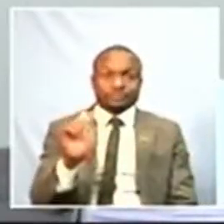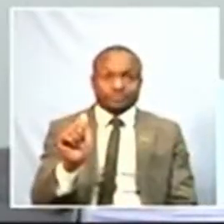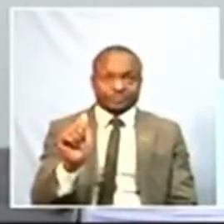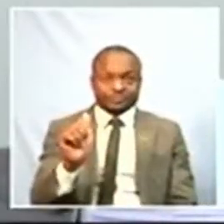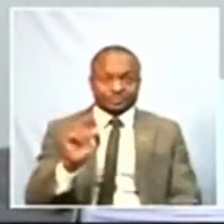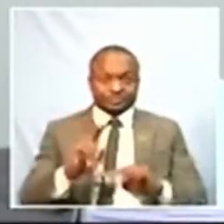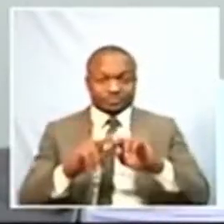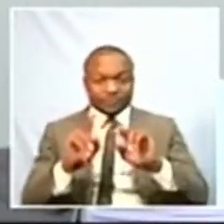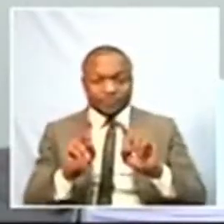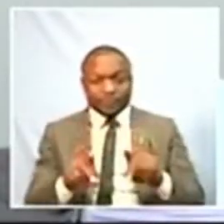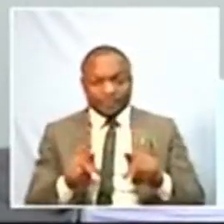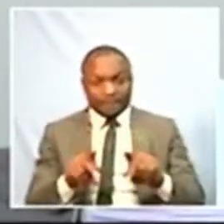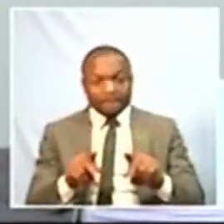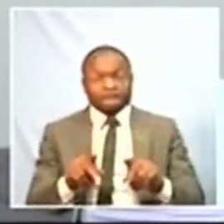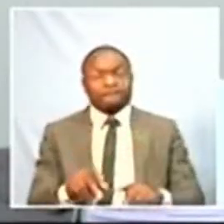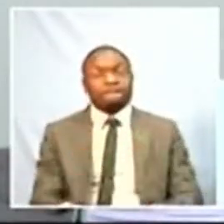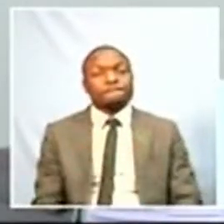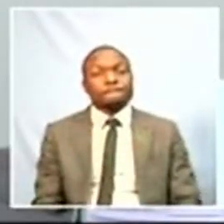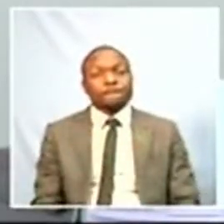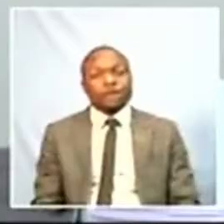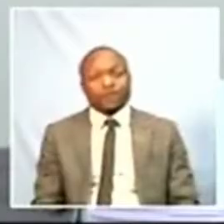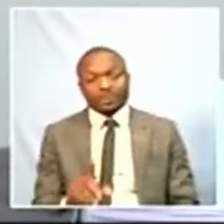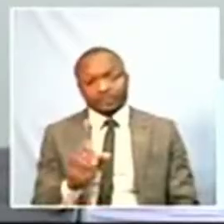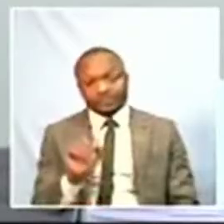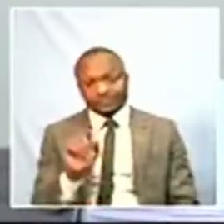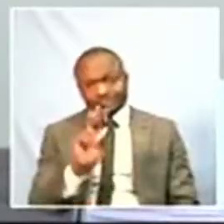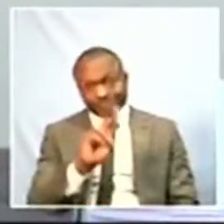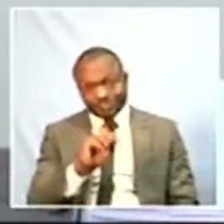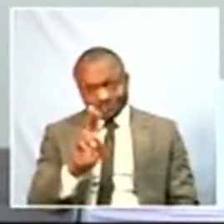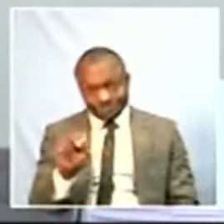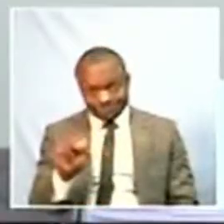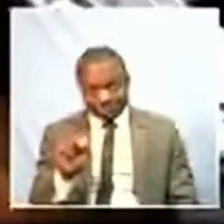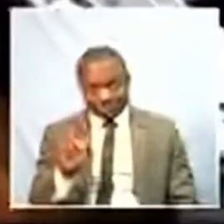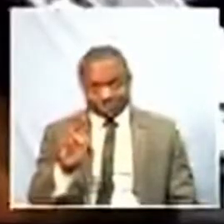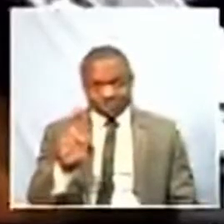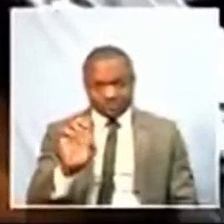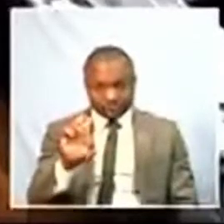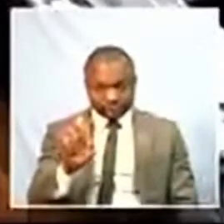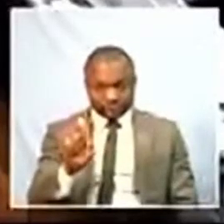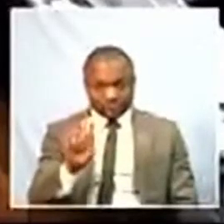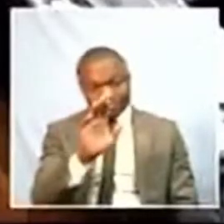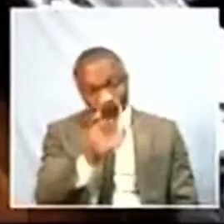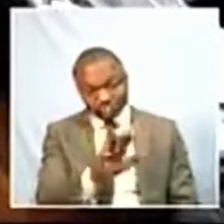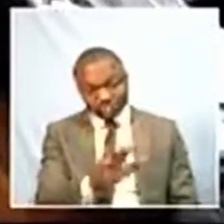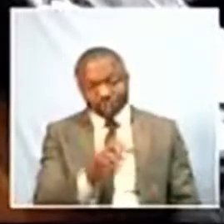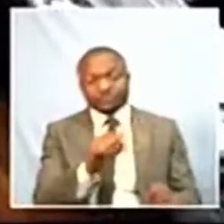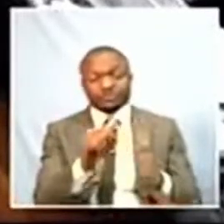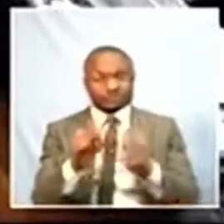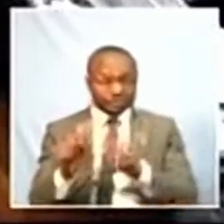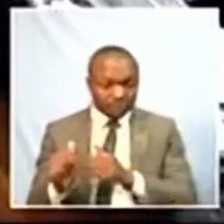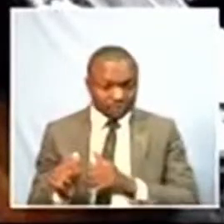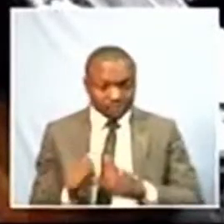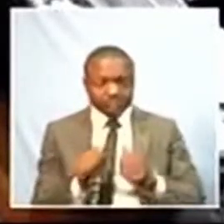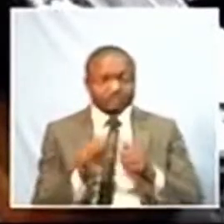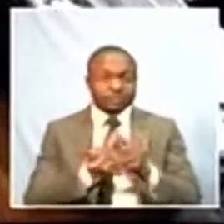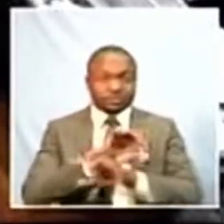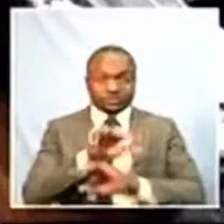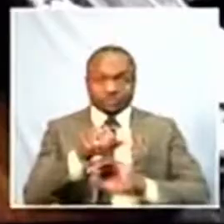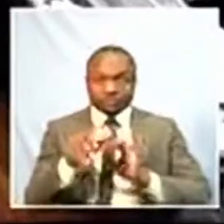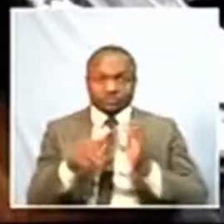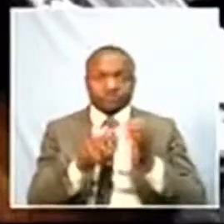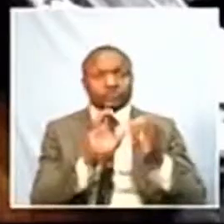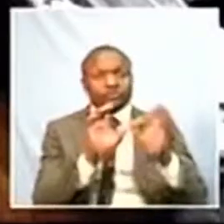Chair, thank you a lot. Indeed, in 2022, we had a RIA activity. I think all councils received communication to